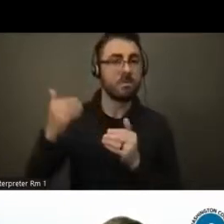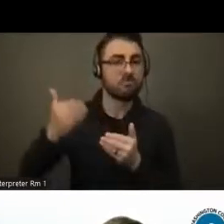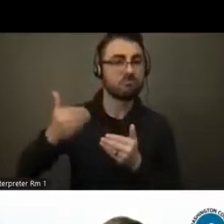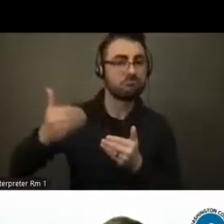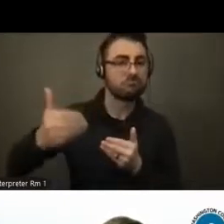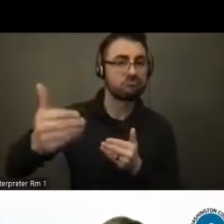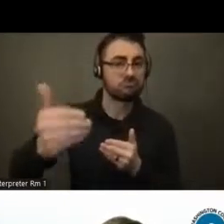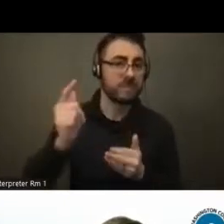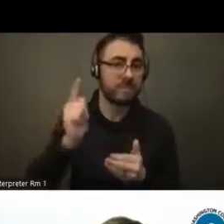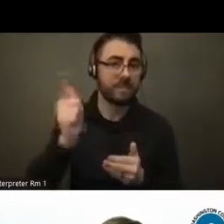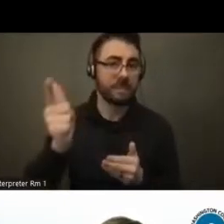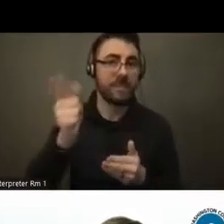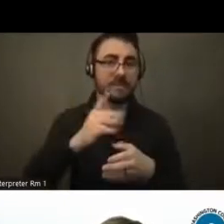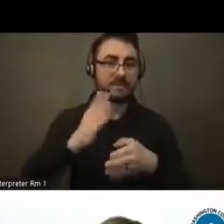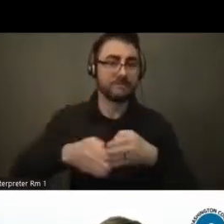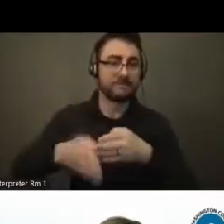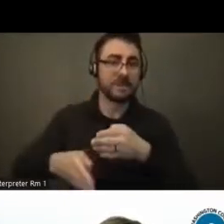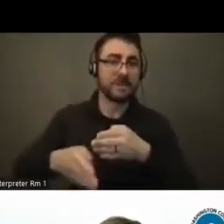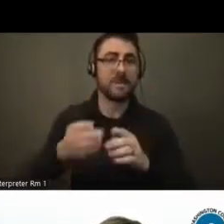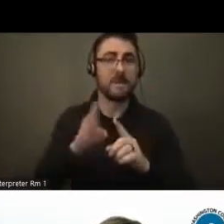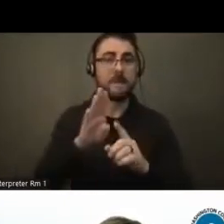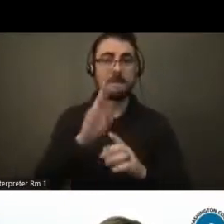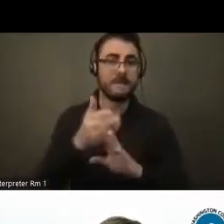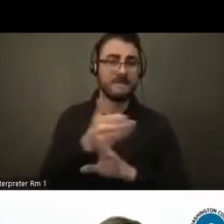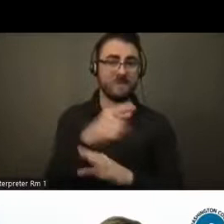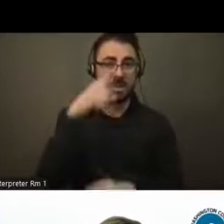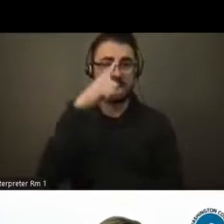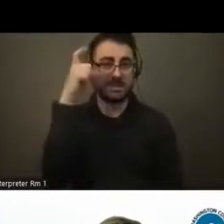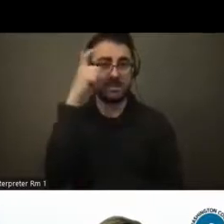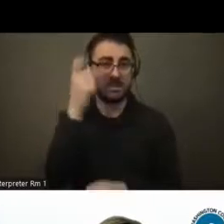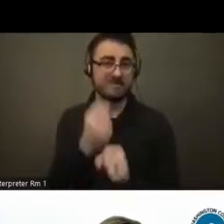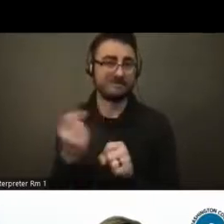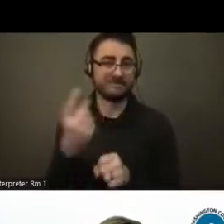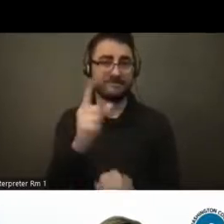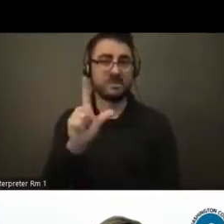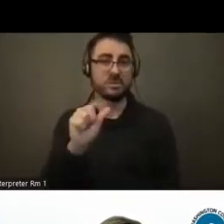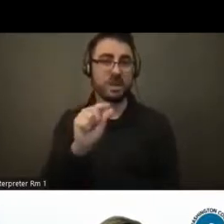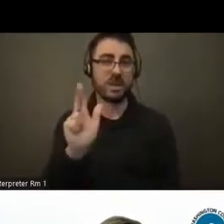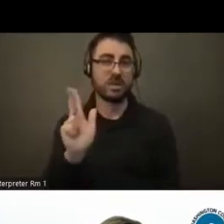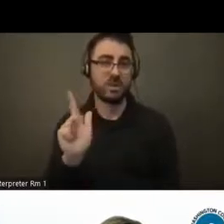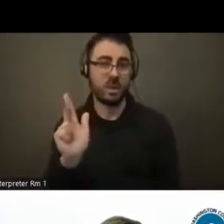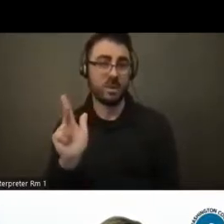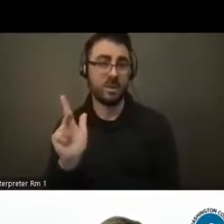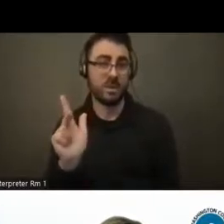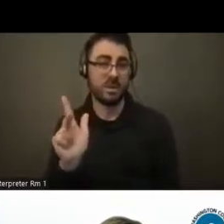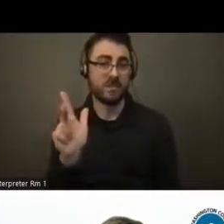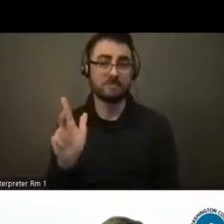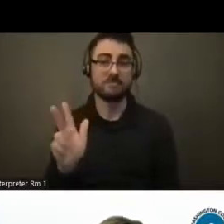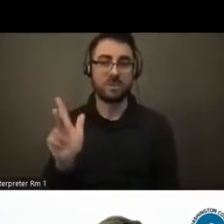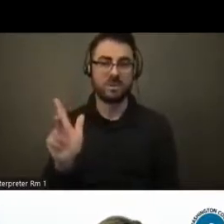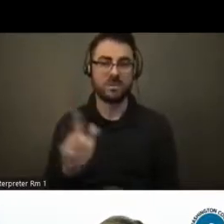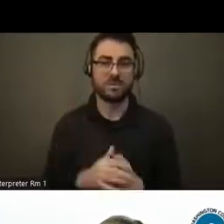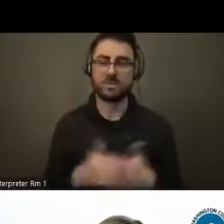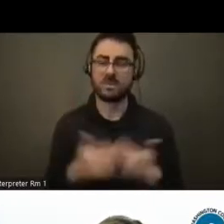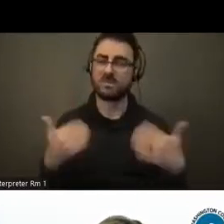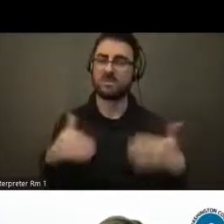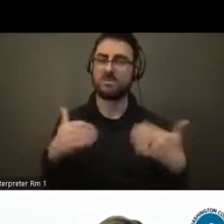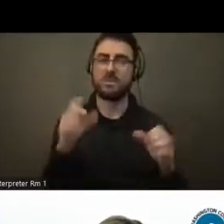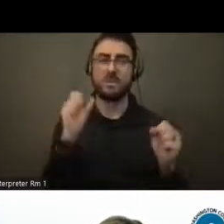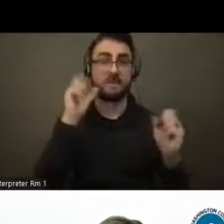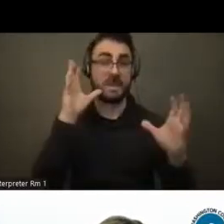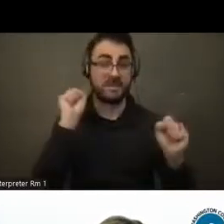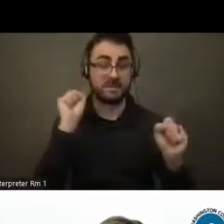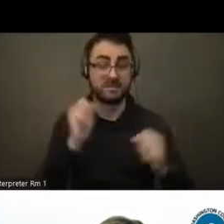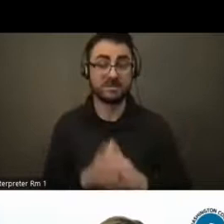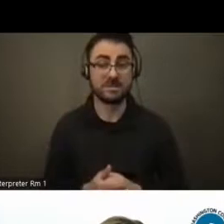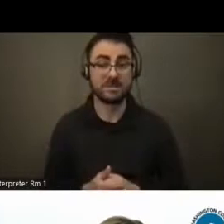completion by the summer of 2023, which is really, really amazing. And that will help